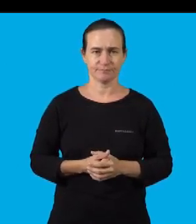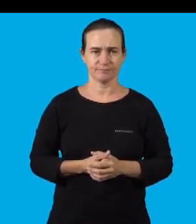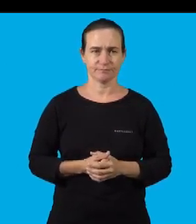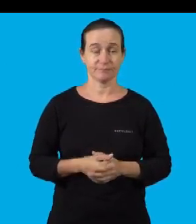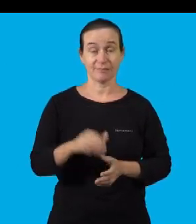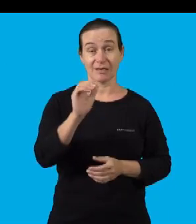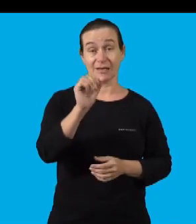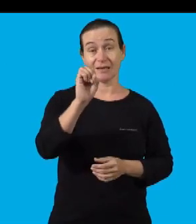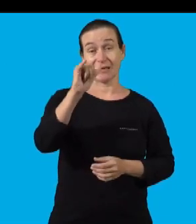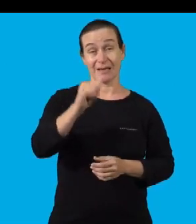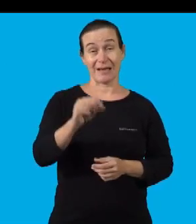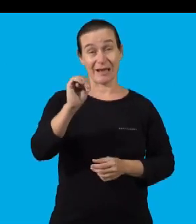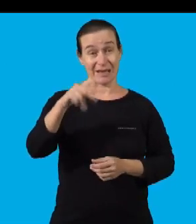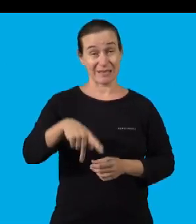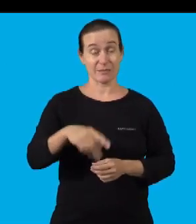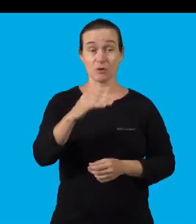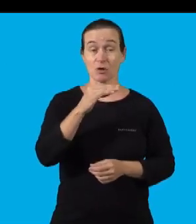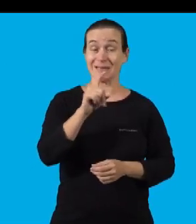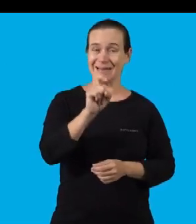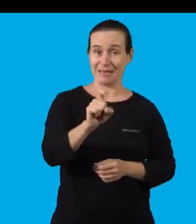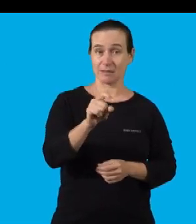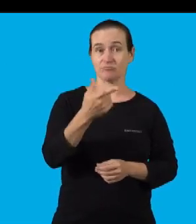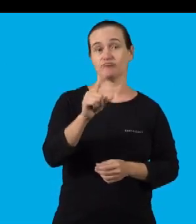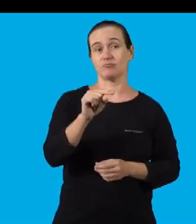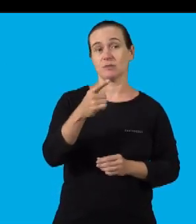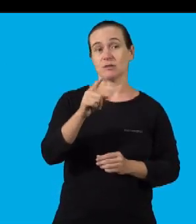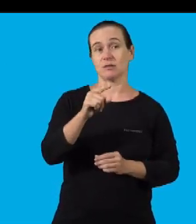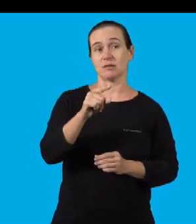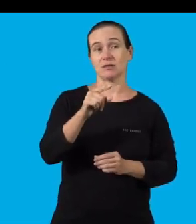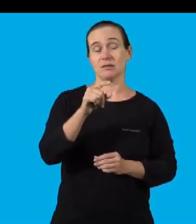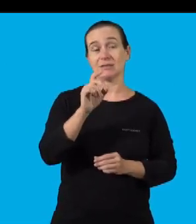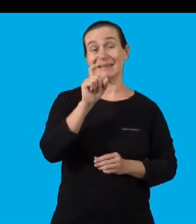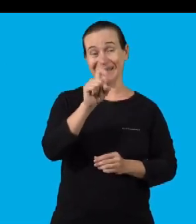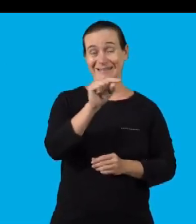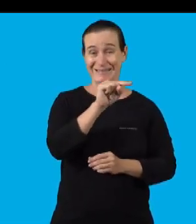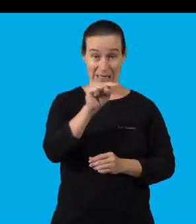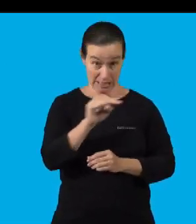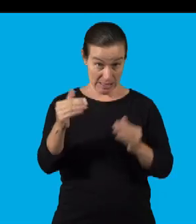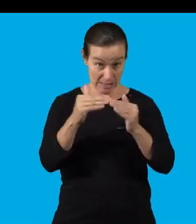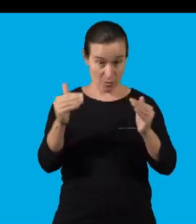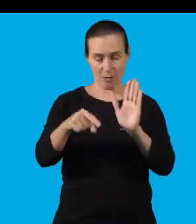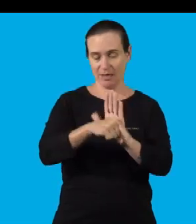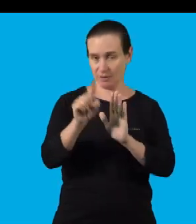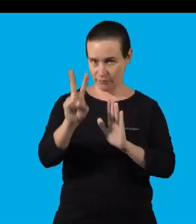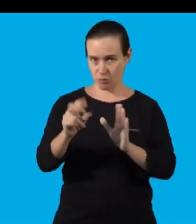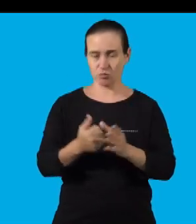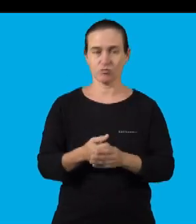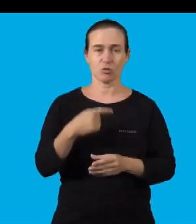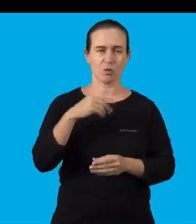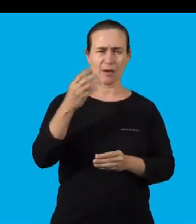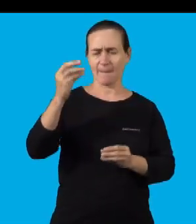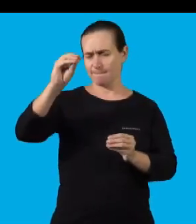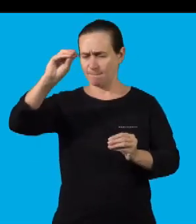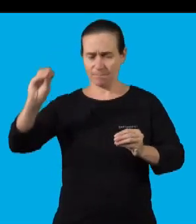from the information we know that the asymptote is x minus 2. Now when we are going to, or is x is equals to -2, when we are